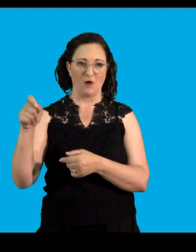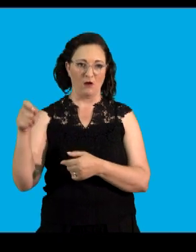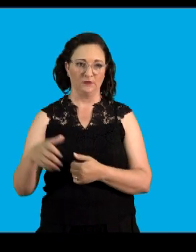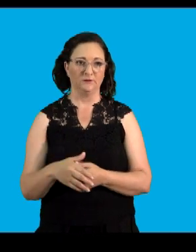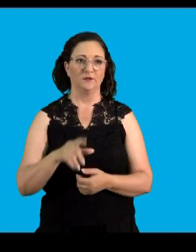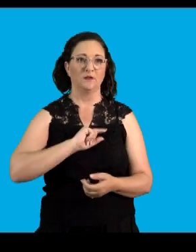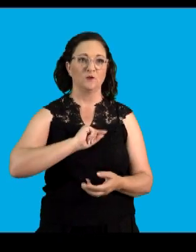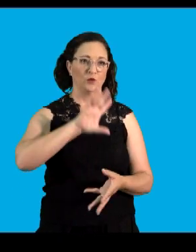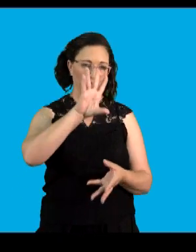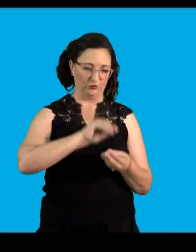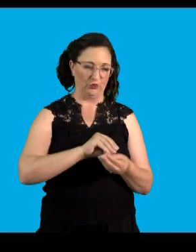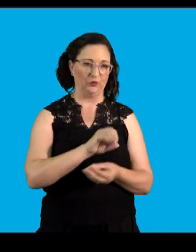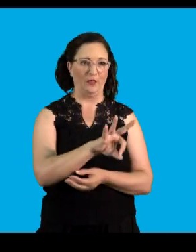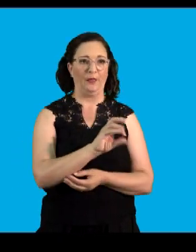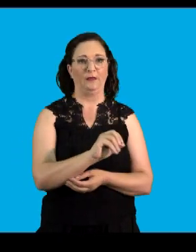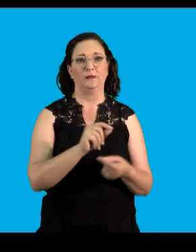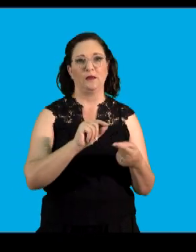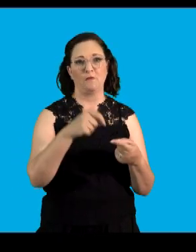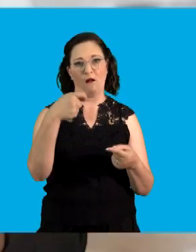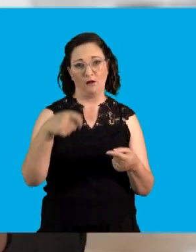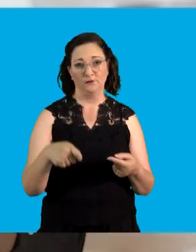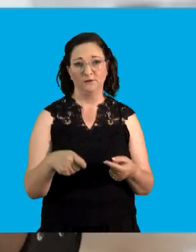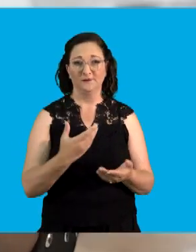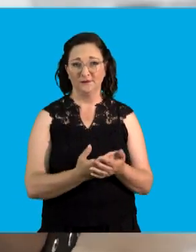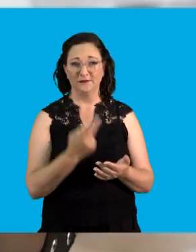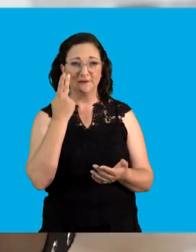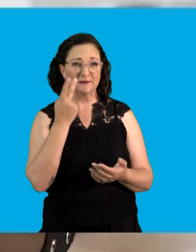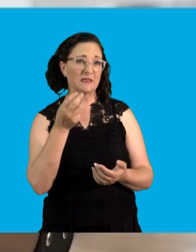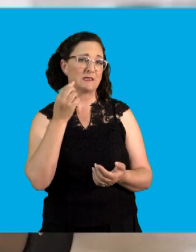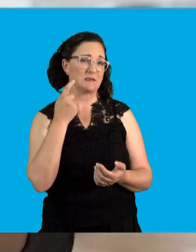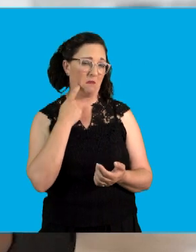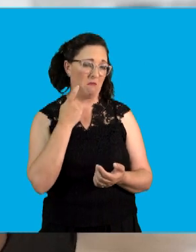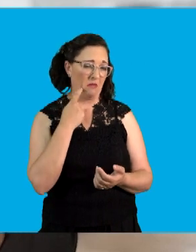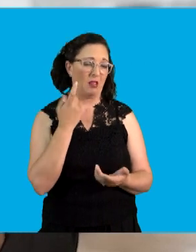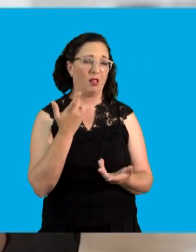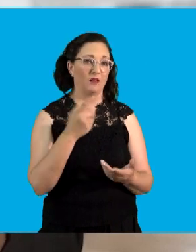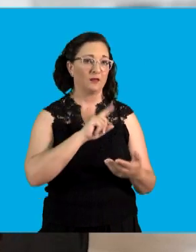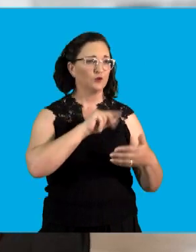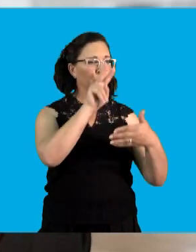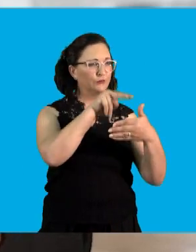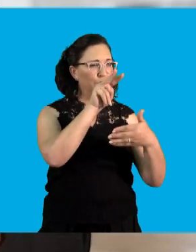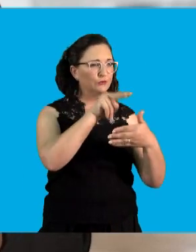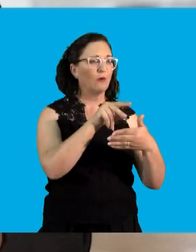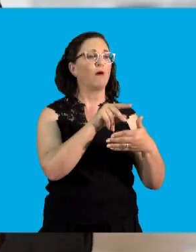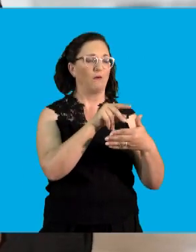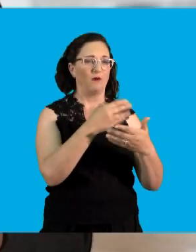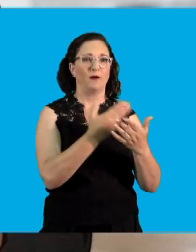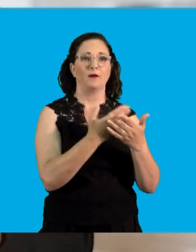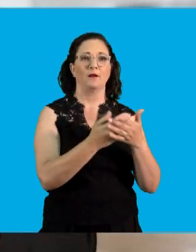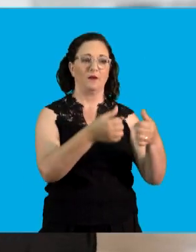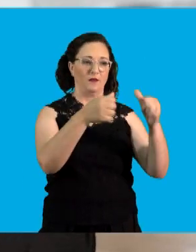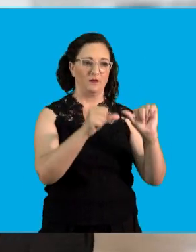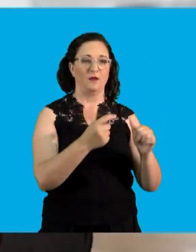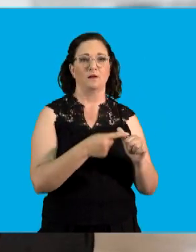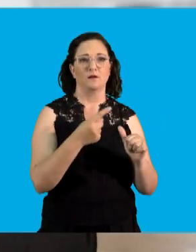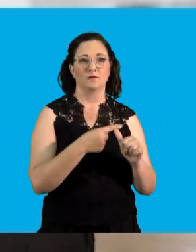Section A, it's what? At 30 marks. Can you see how simple this is? So if you read your instructions, you'll be able to answer accordingly,